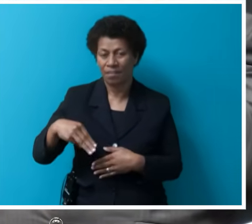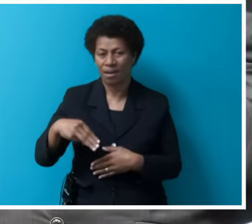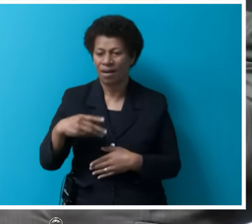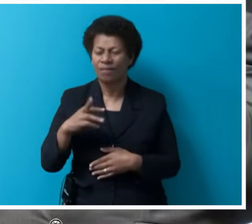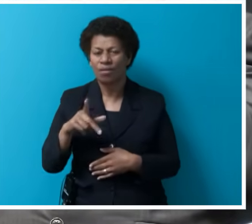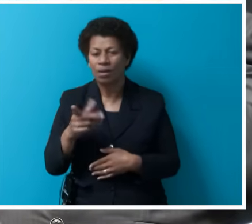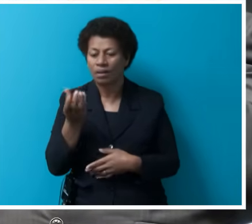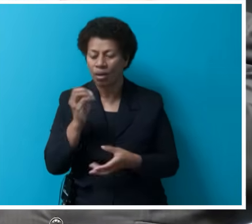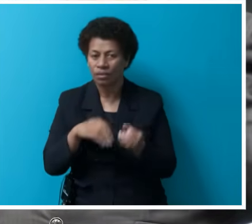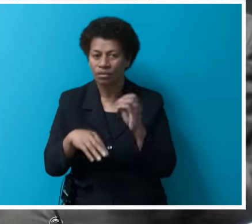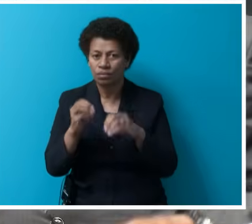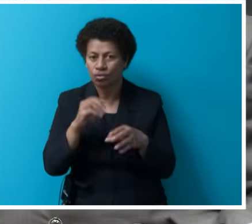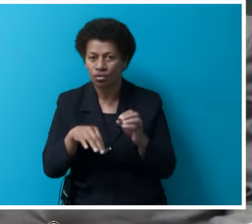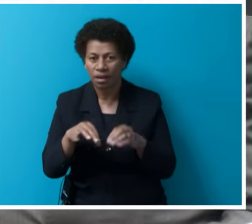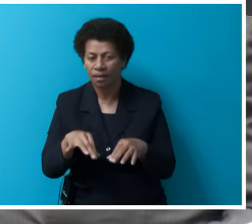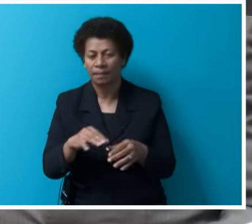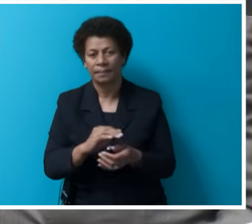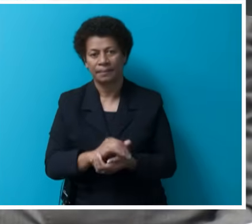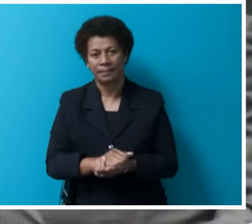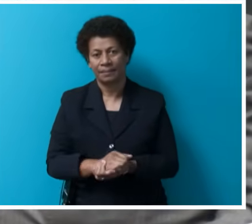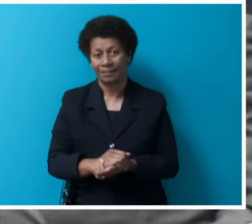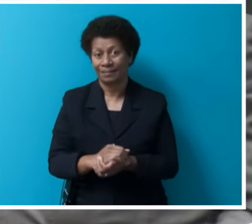thank my Permanent Secretary.